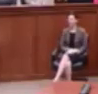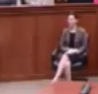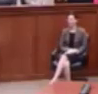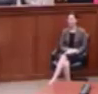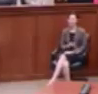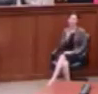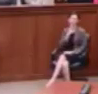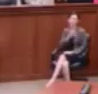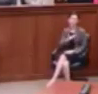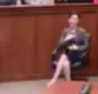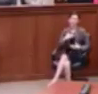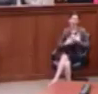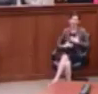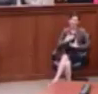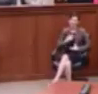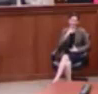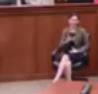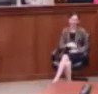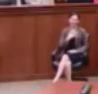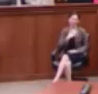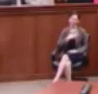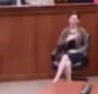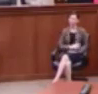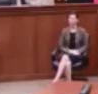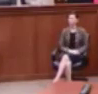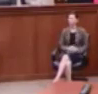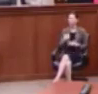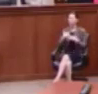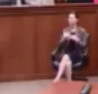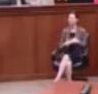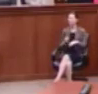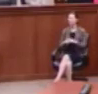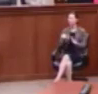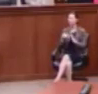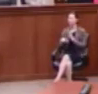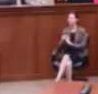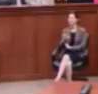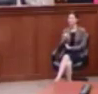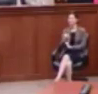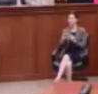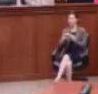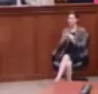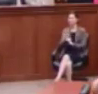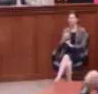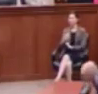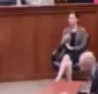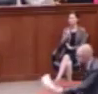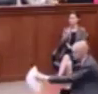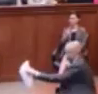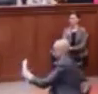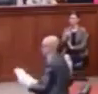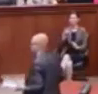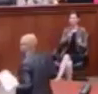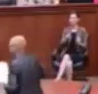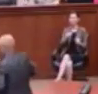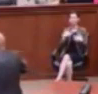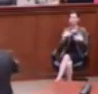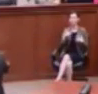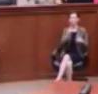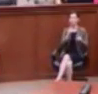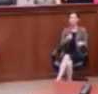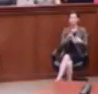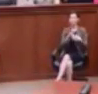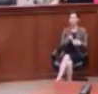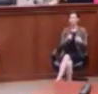I appreciate your passion for this, though. Your next item is on page 50, item 4.1, consideration of an update